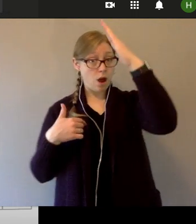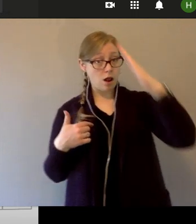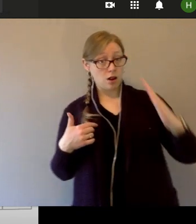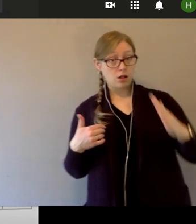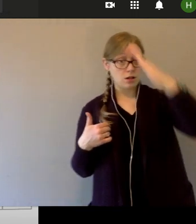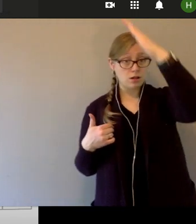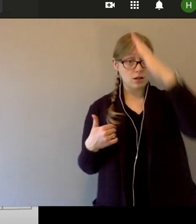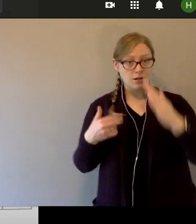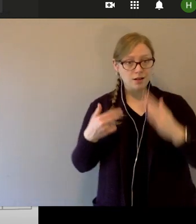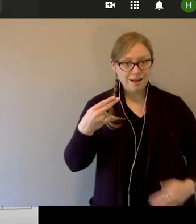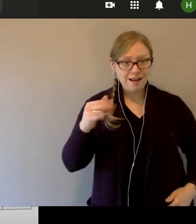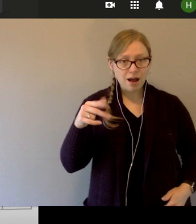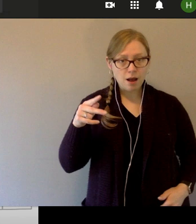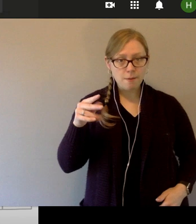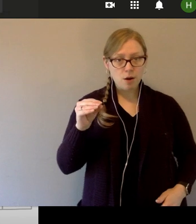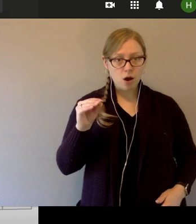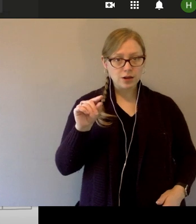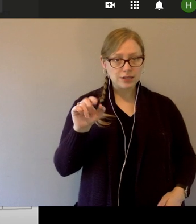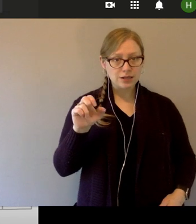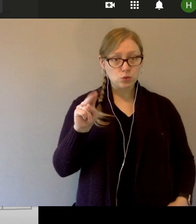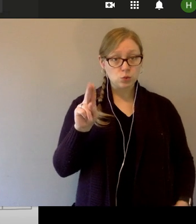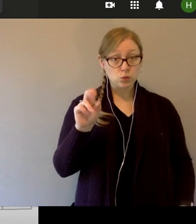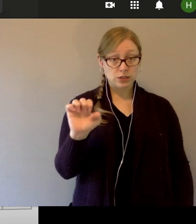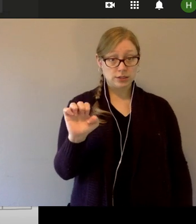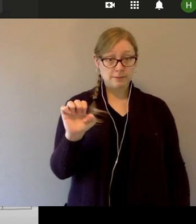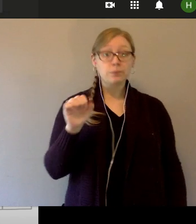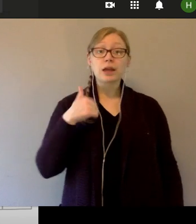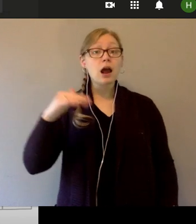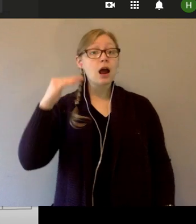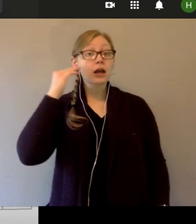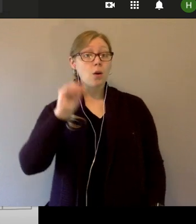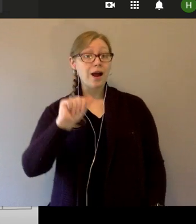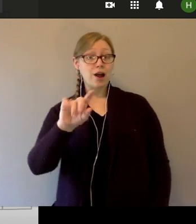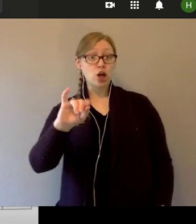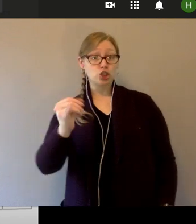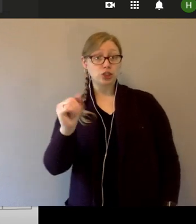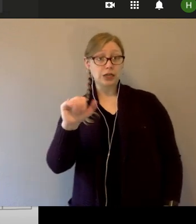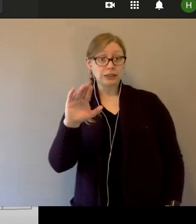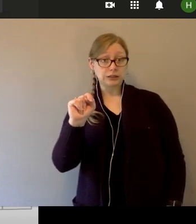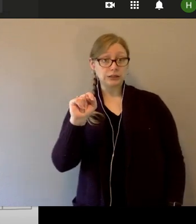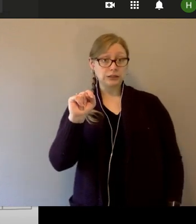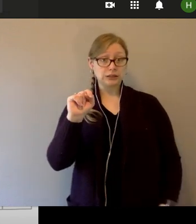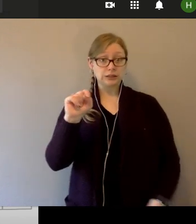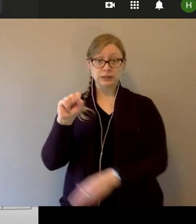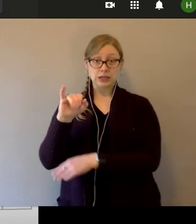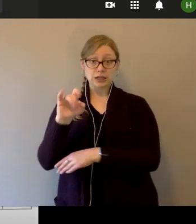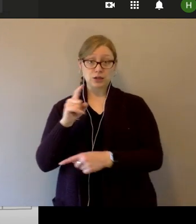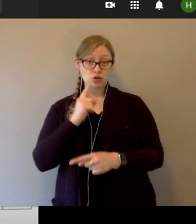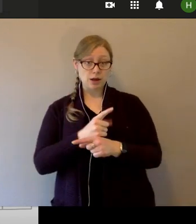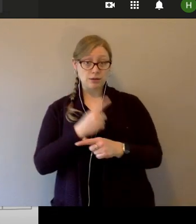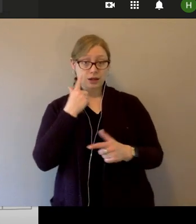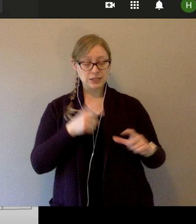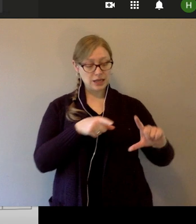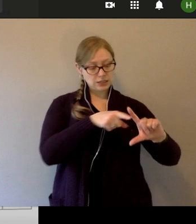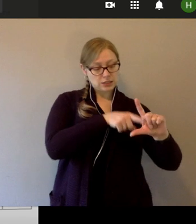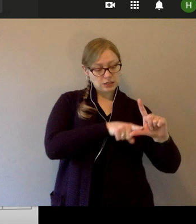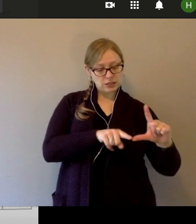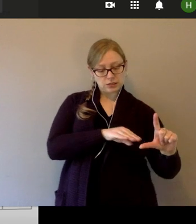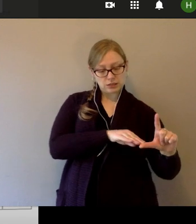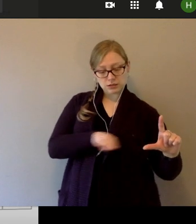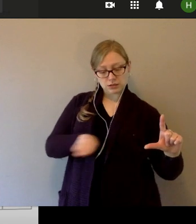that triangle. And I know the adjacent side, because remember, it's relative to the 7-degree angle. So 3.8 is